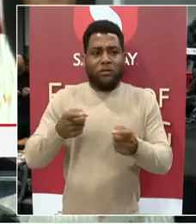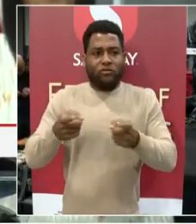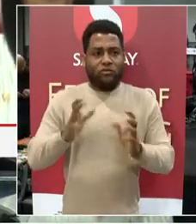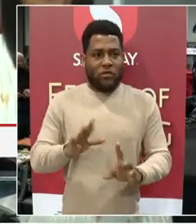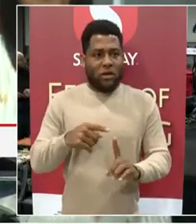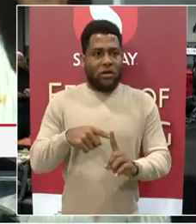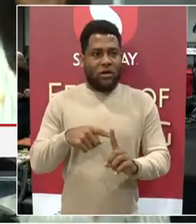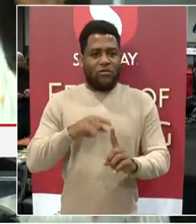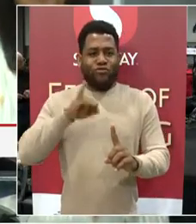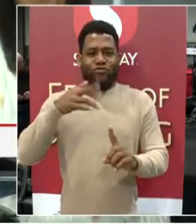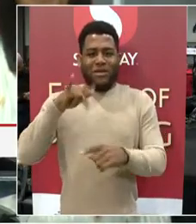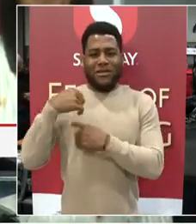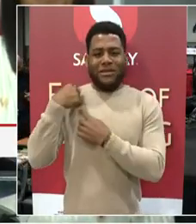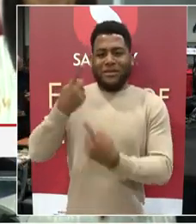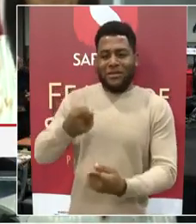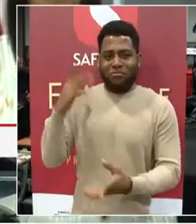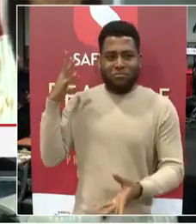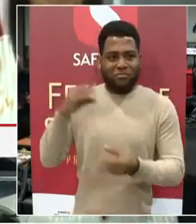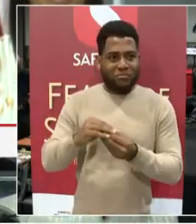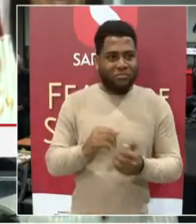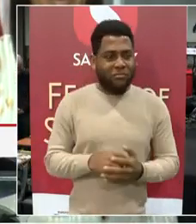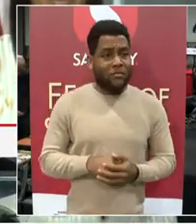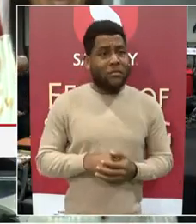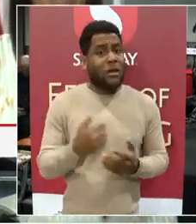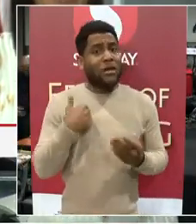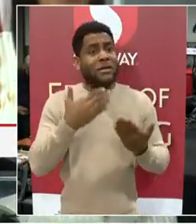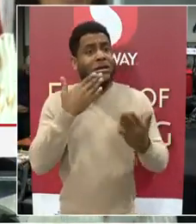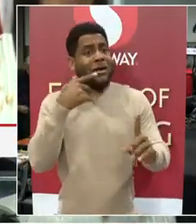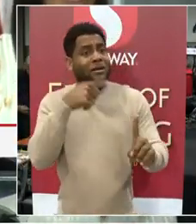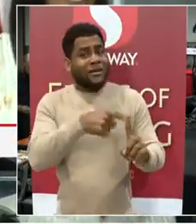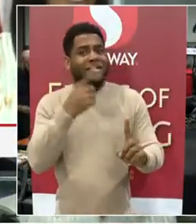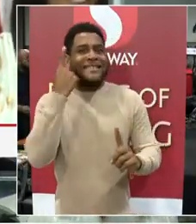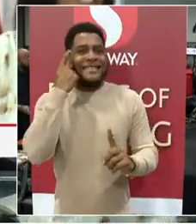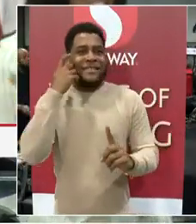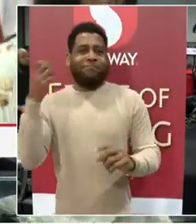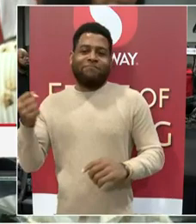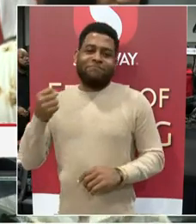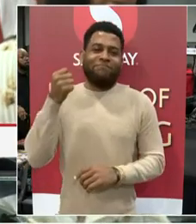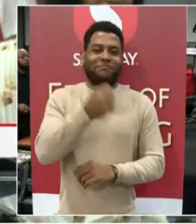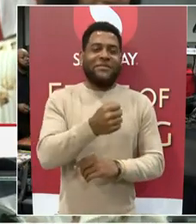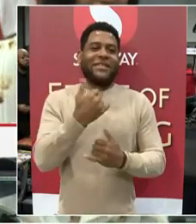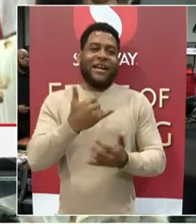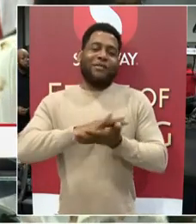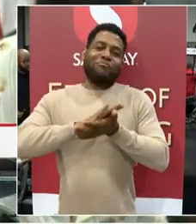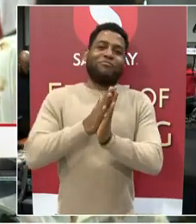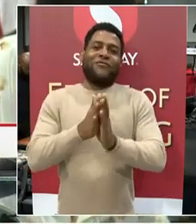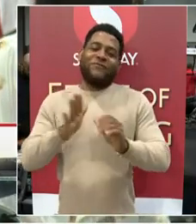to congratulate her on her appointment as the Director of Serve DC.